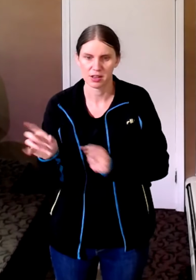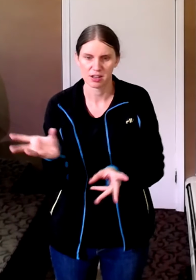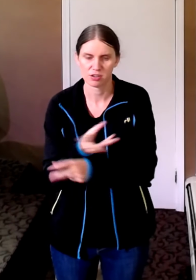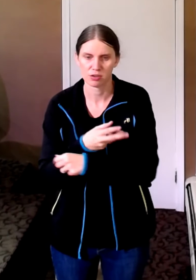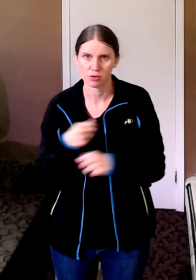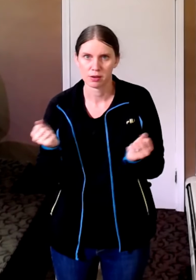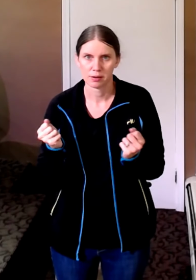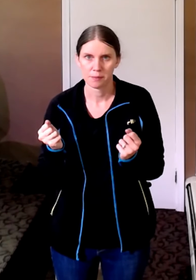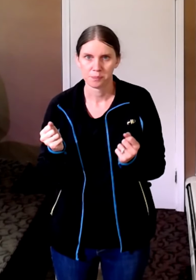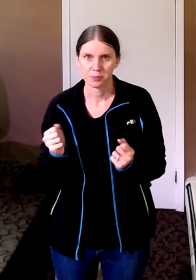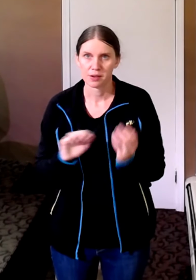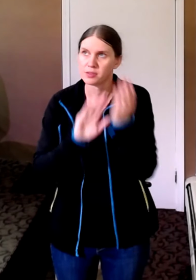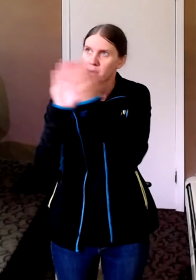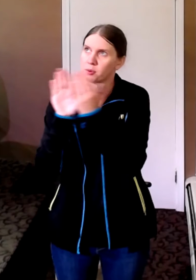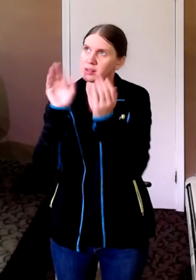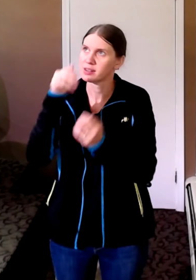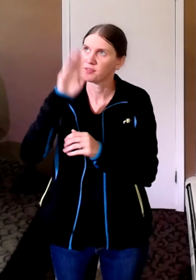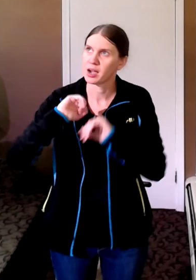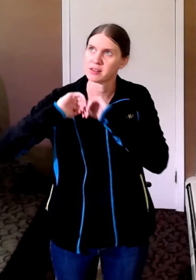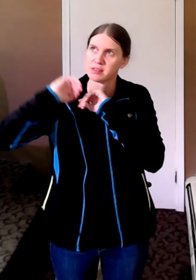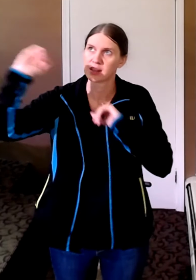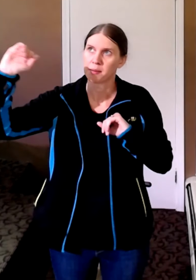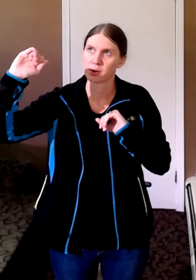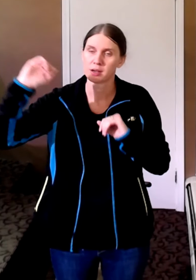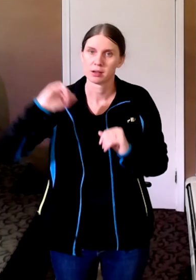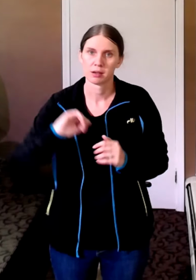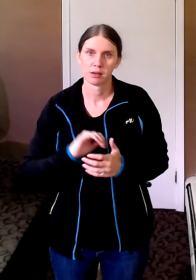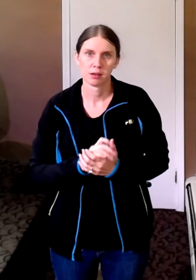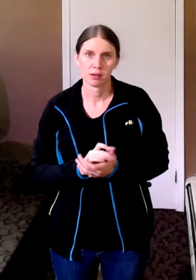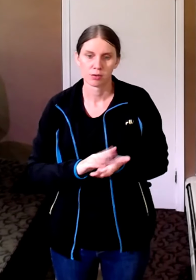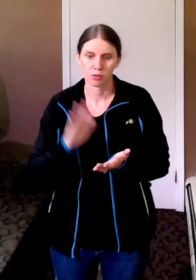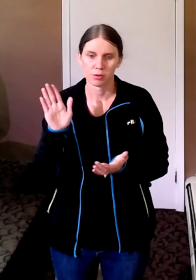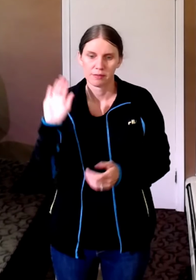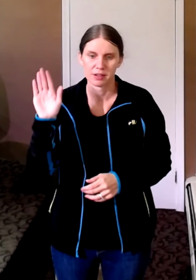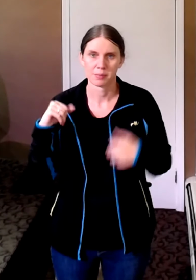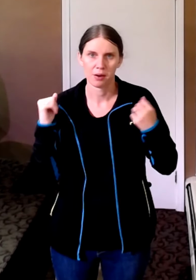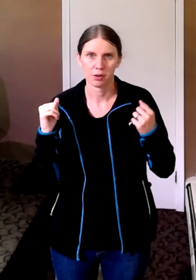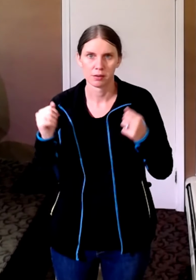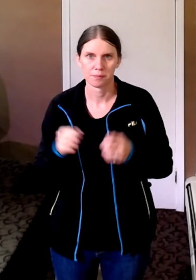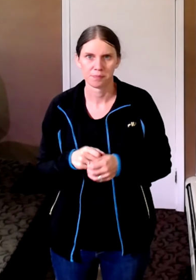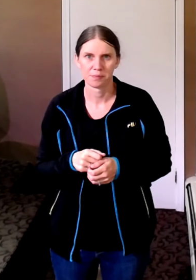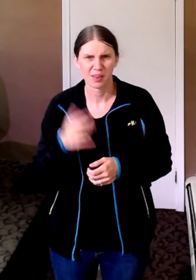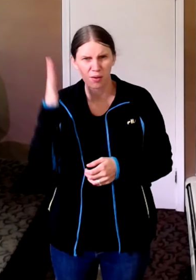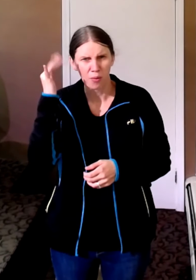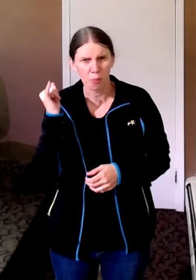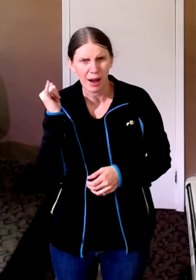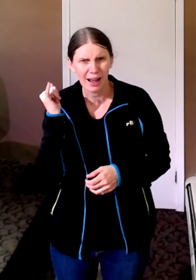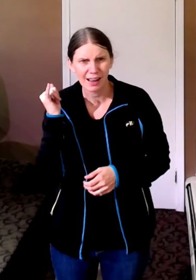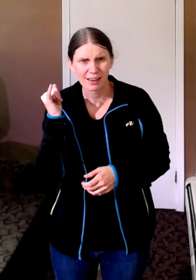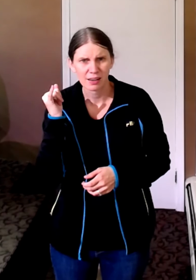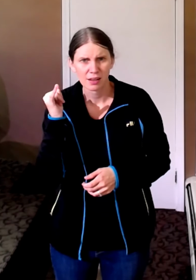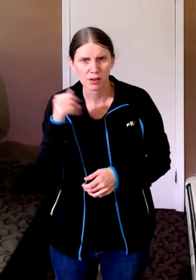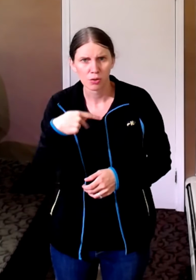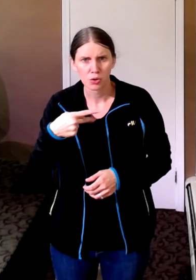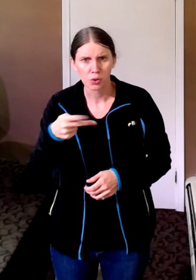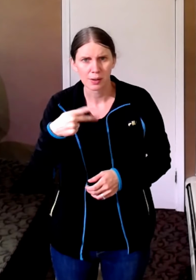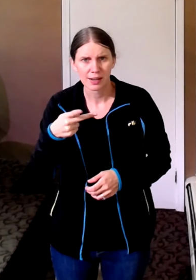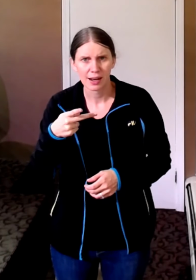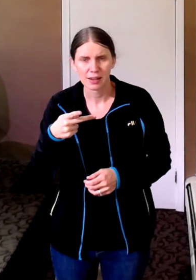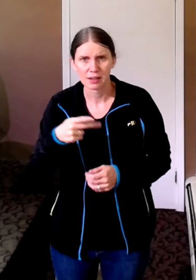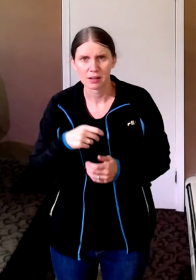destruction from the presence of the Lord and from the glory of his power. Now, why in the world do you and